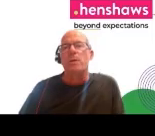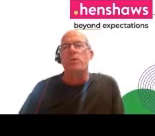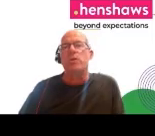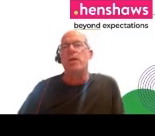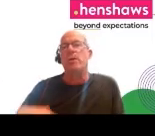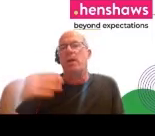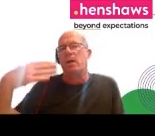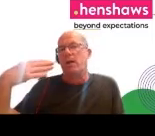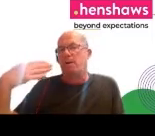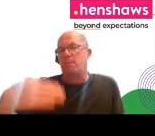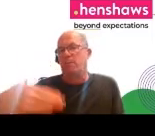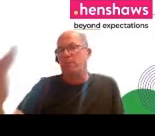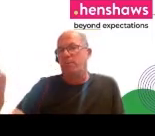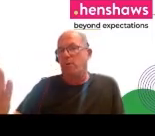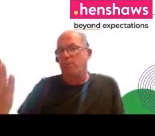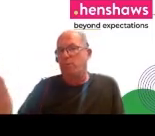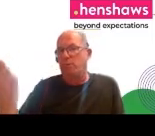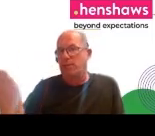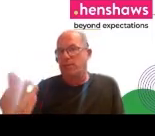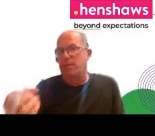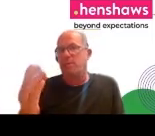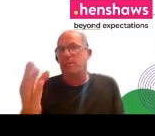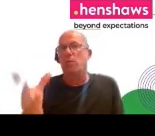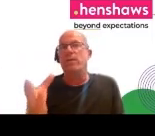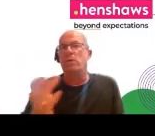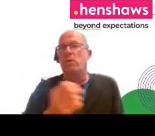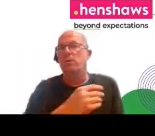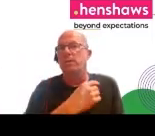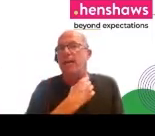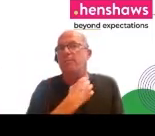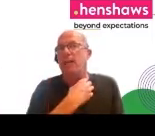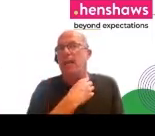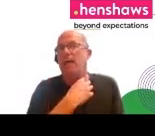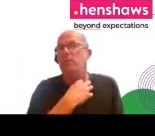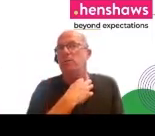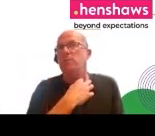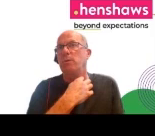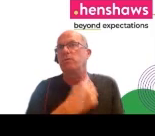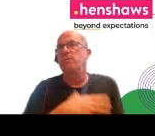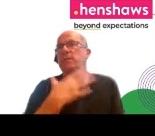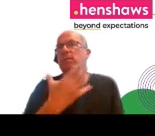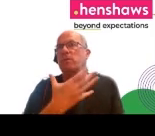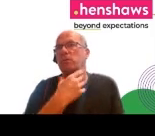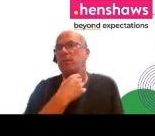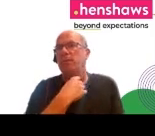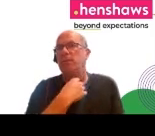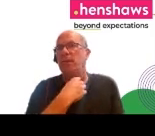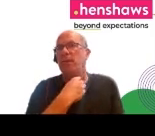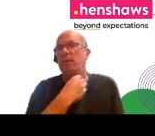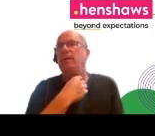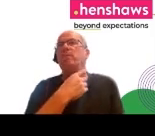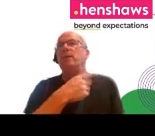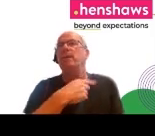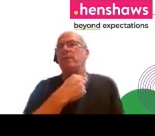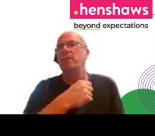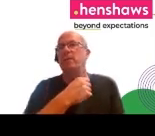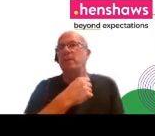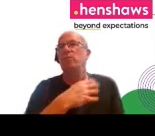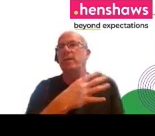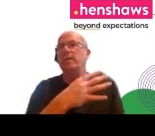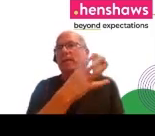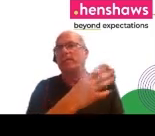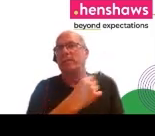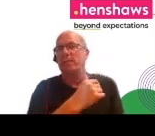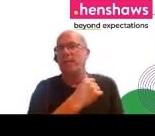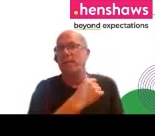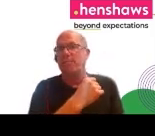So what we could do, we've got a few good things here. We've got read caller names aloud. So if somebody's in the contacts, it will